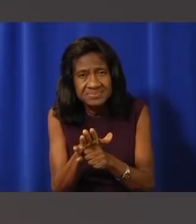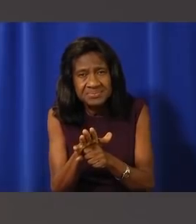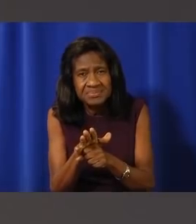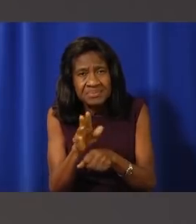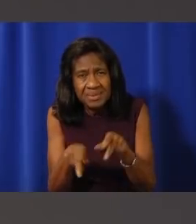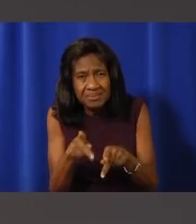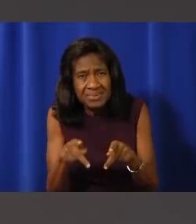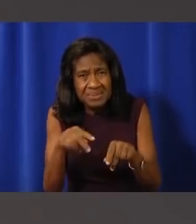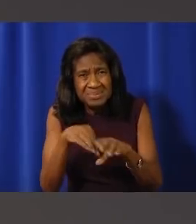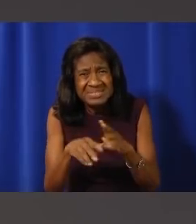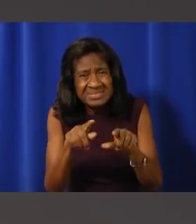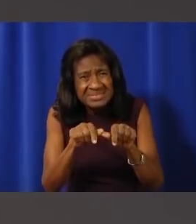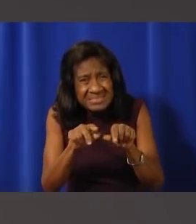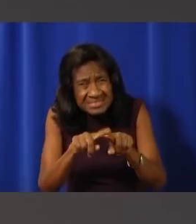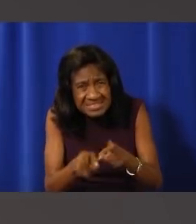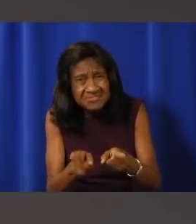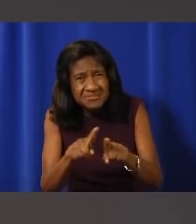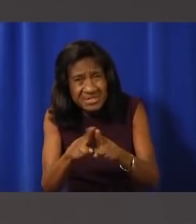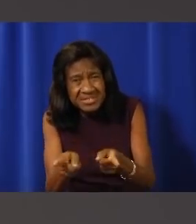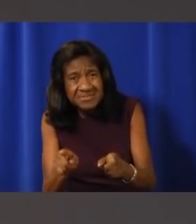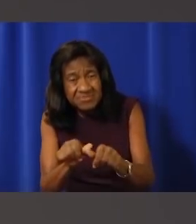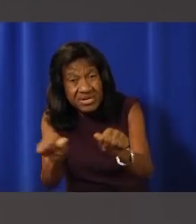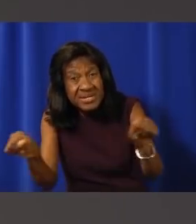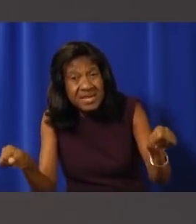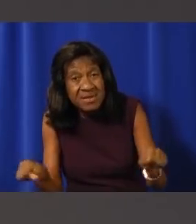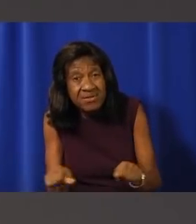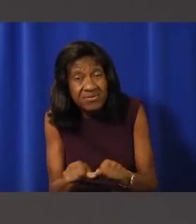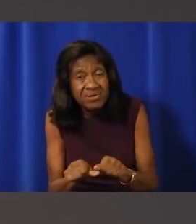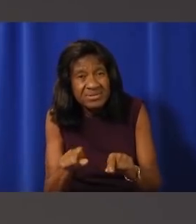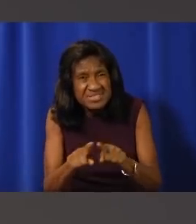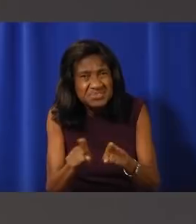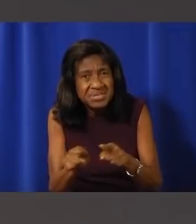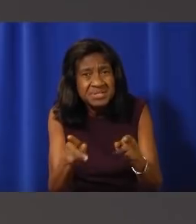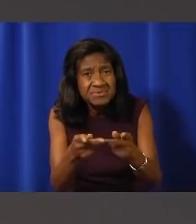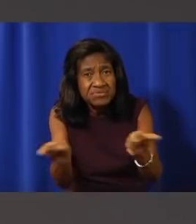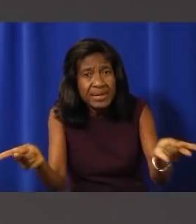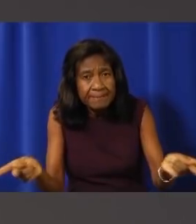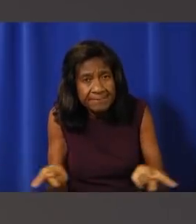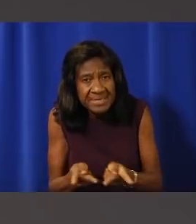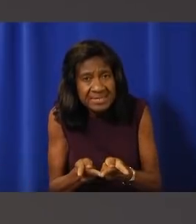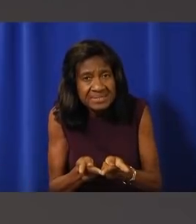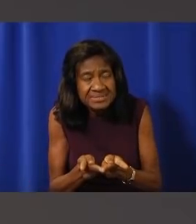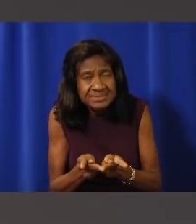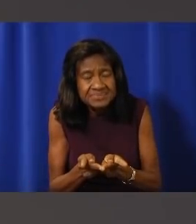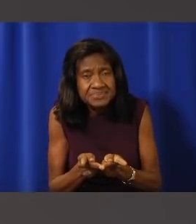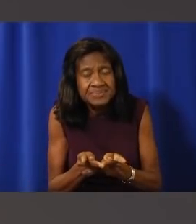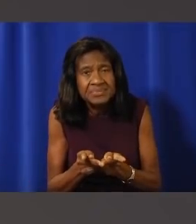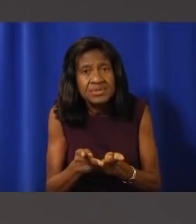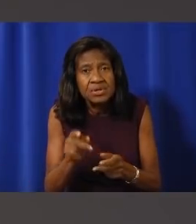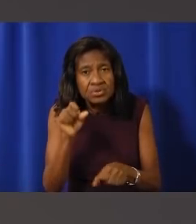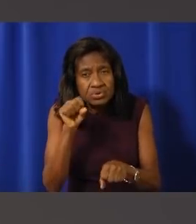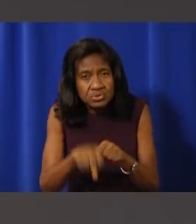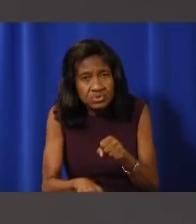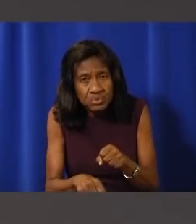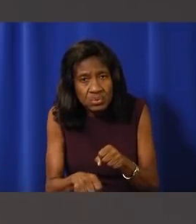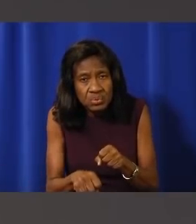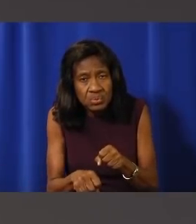different geographical locations, and the exposure is not known to be common, and therefore we would say